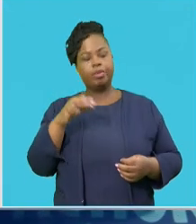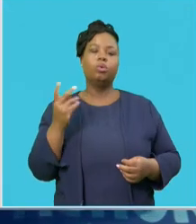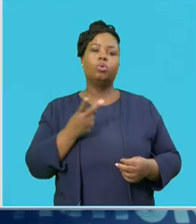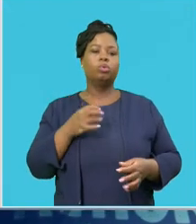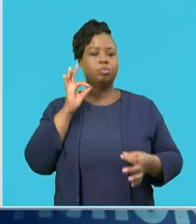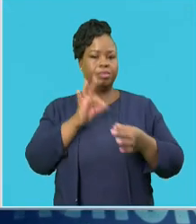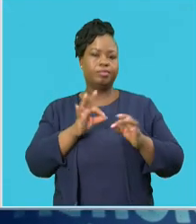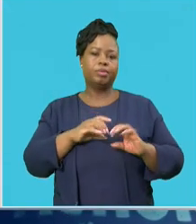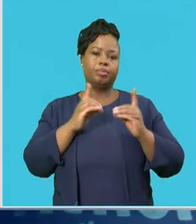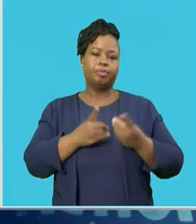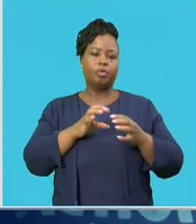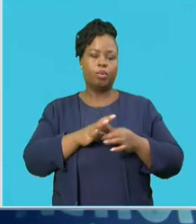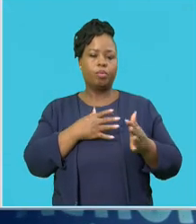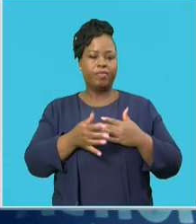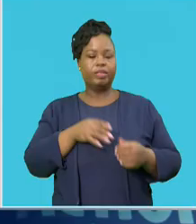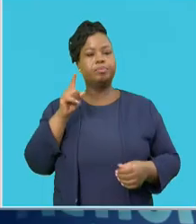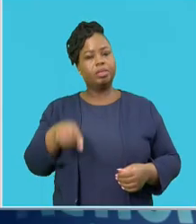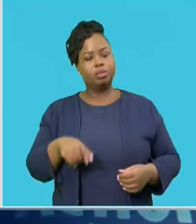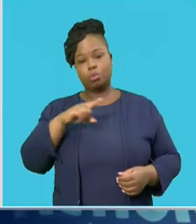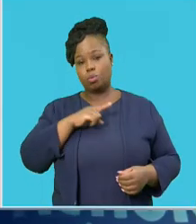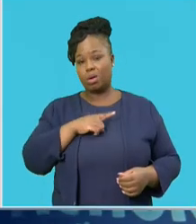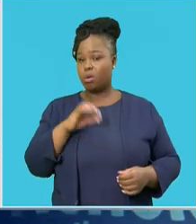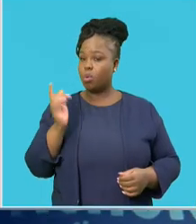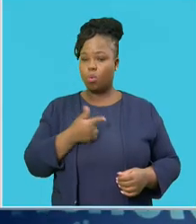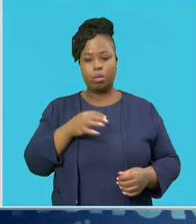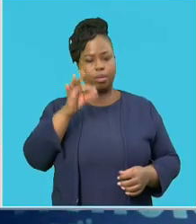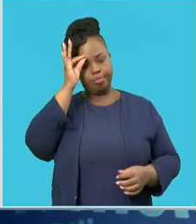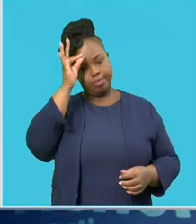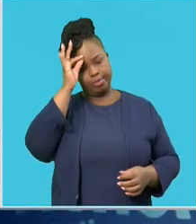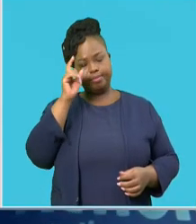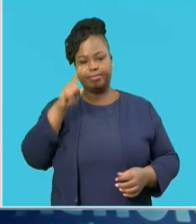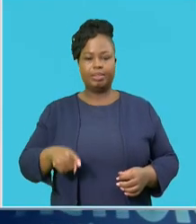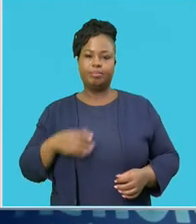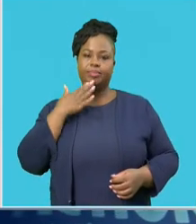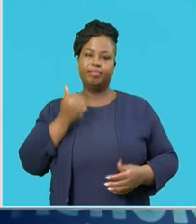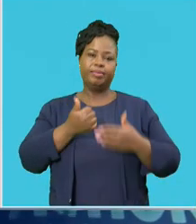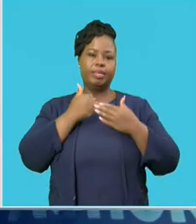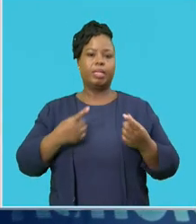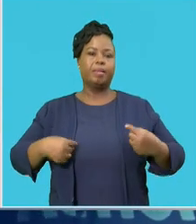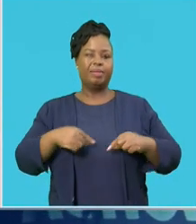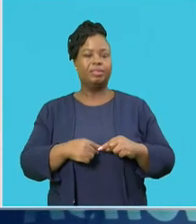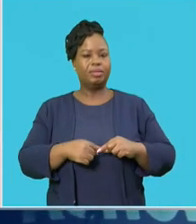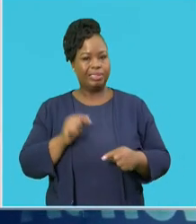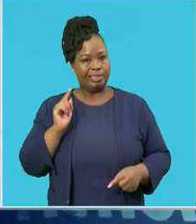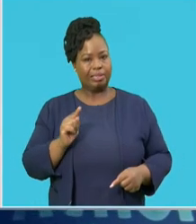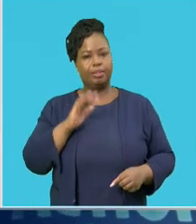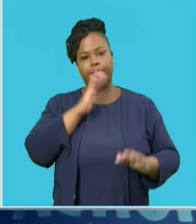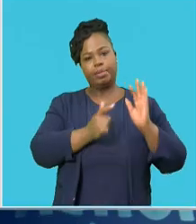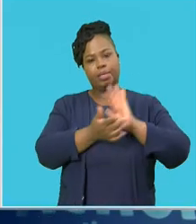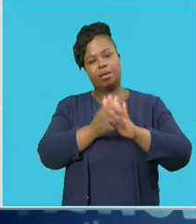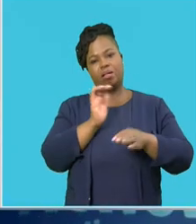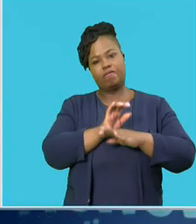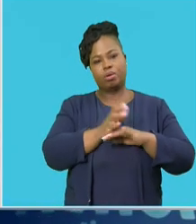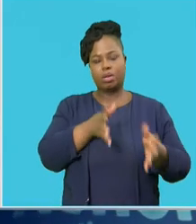particular Home Affairs, all our law enforcement agencies, please help us. These illegal foreign